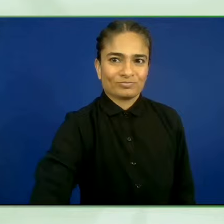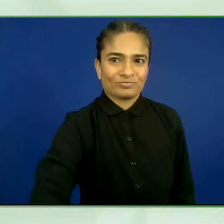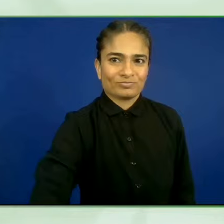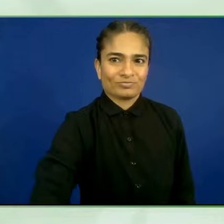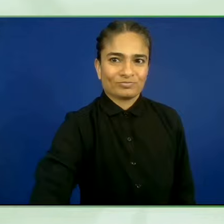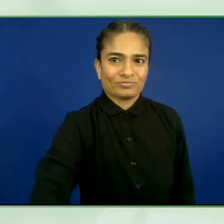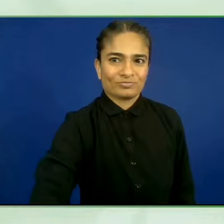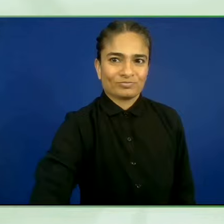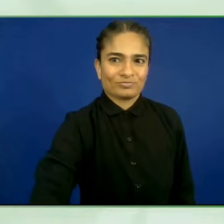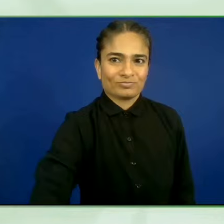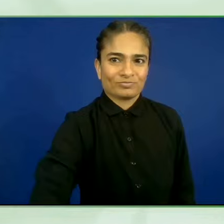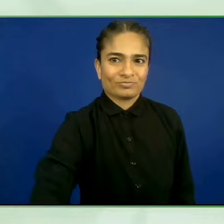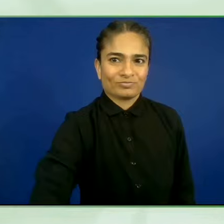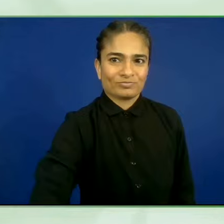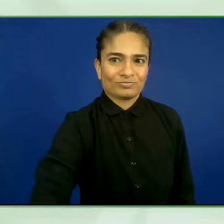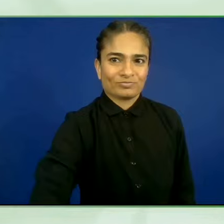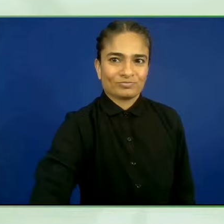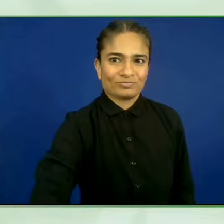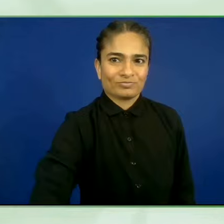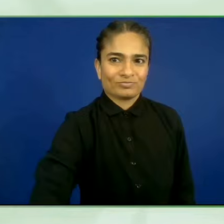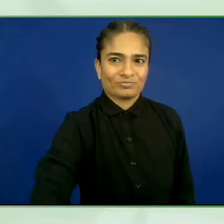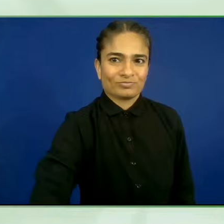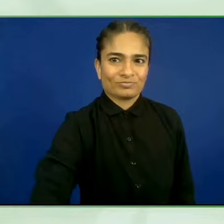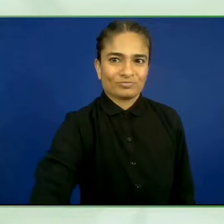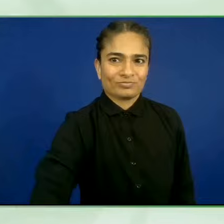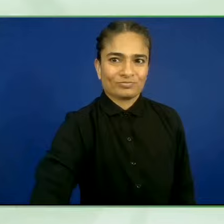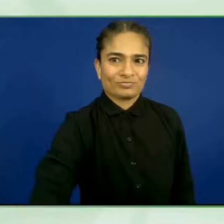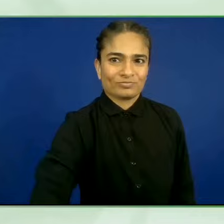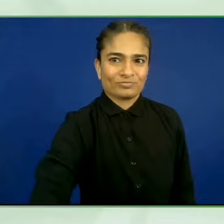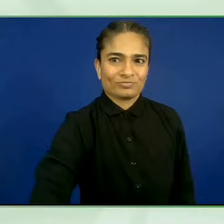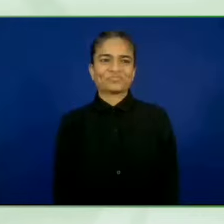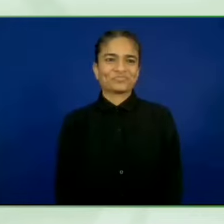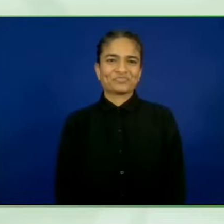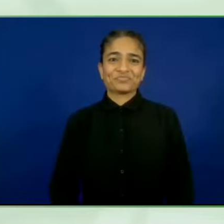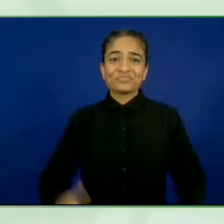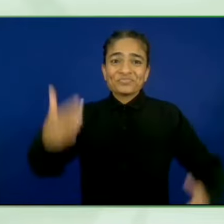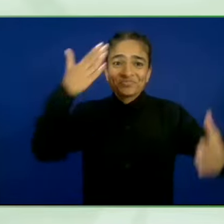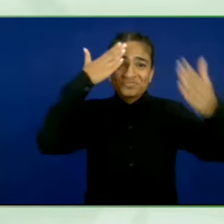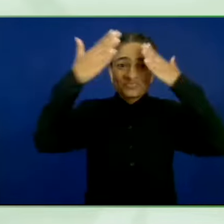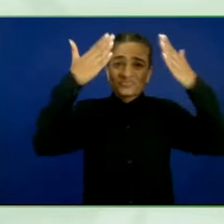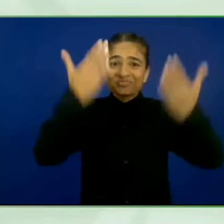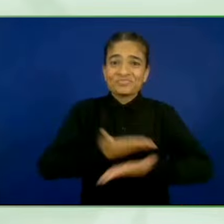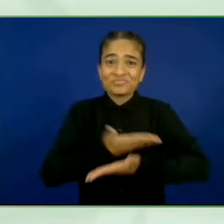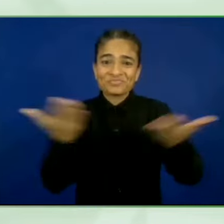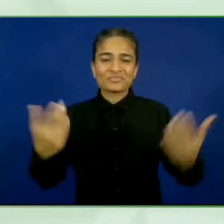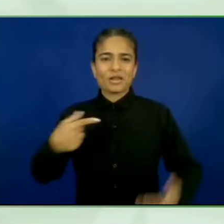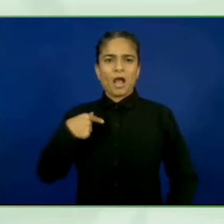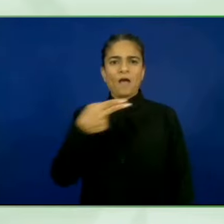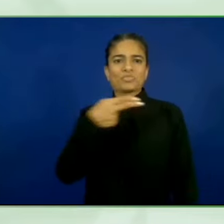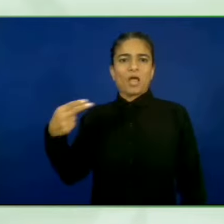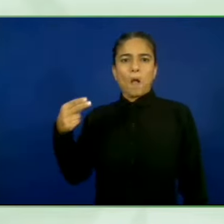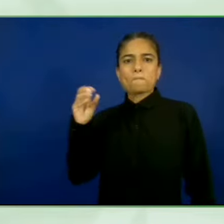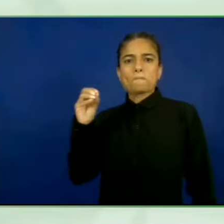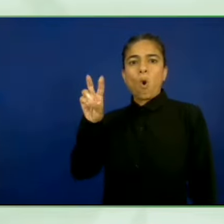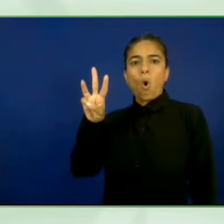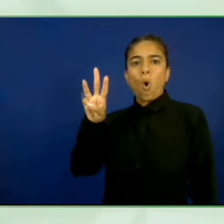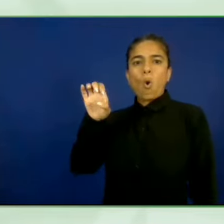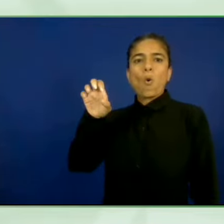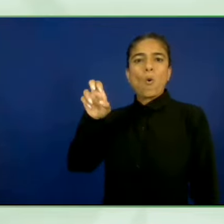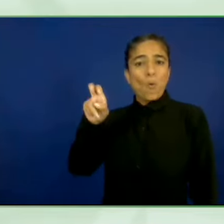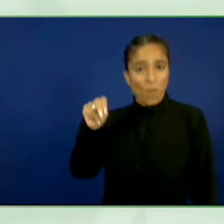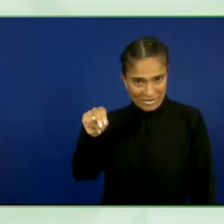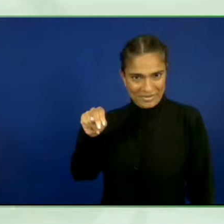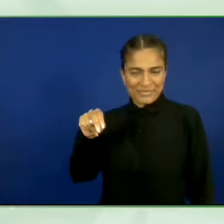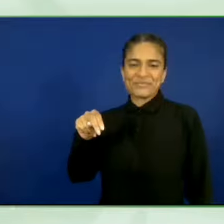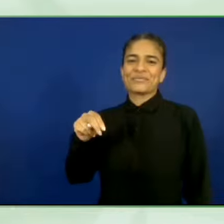Hello, everybody. My name is Eoin Nash, and we're here at the UN office in Vienna at the